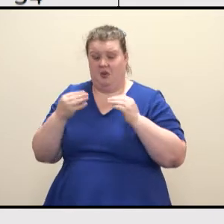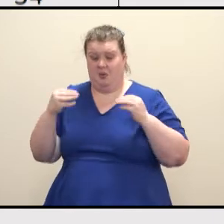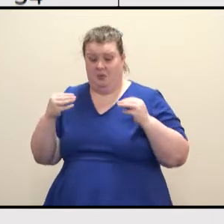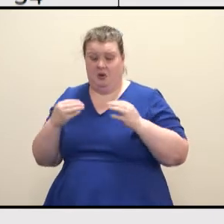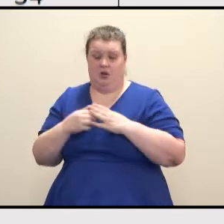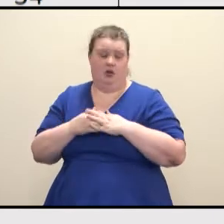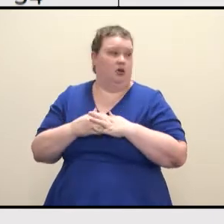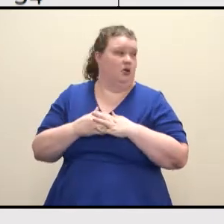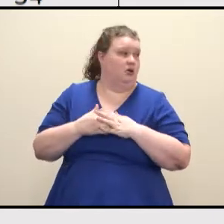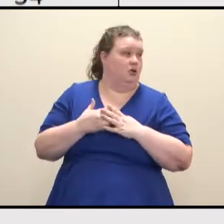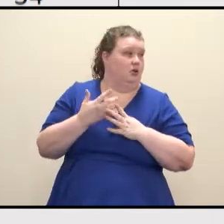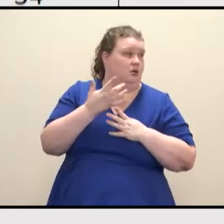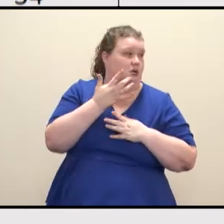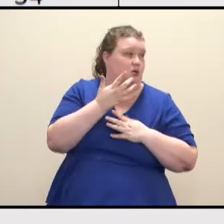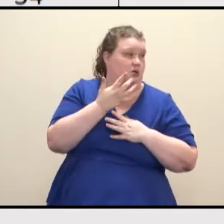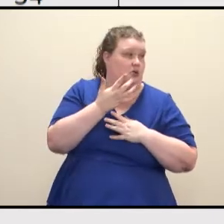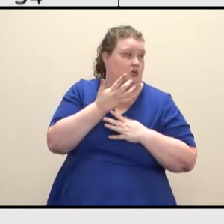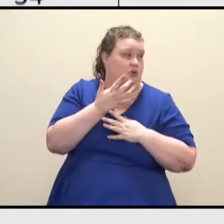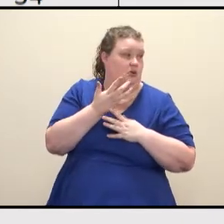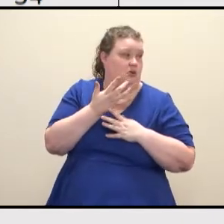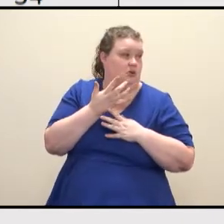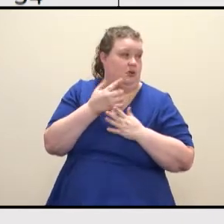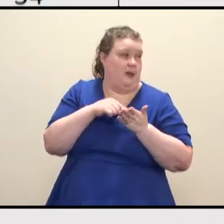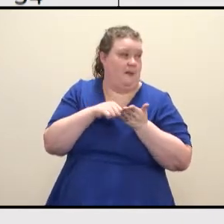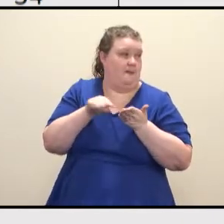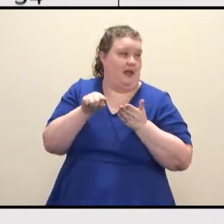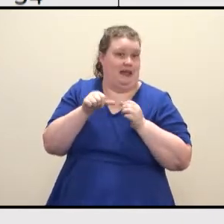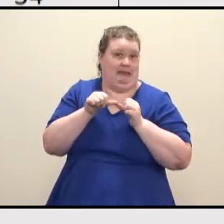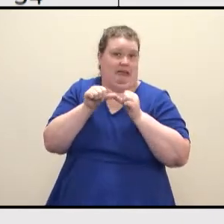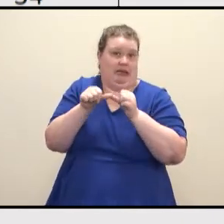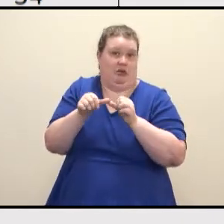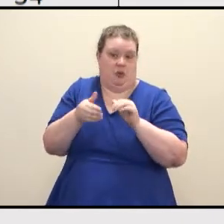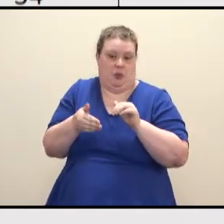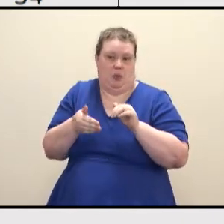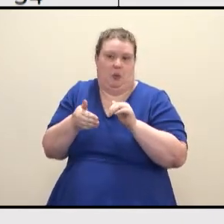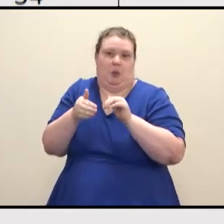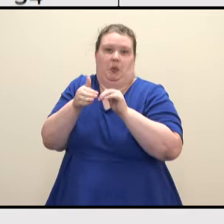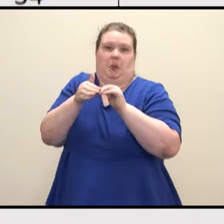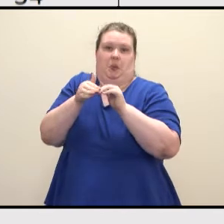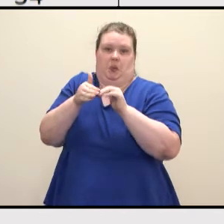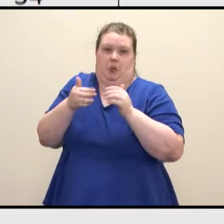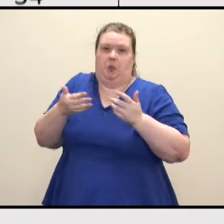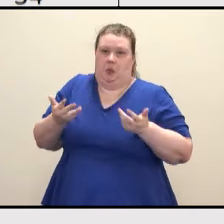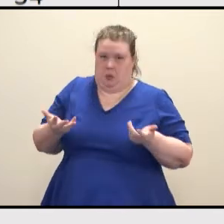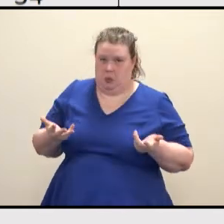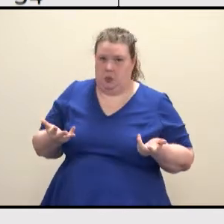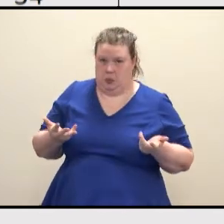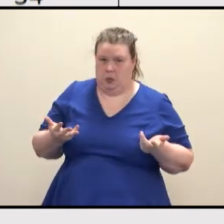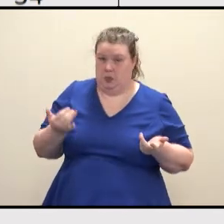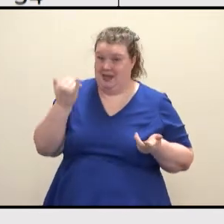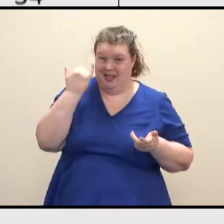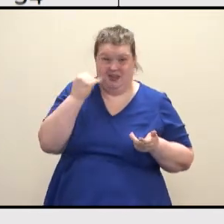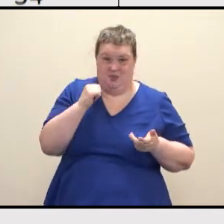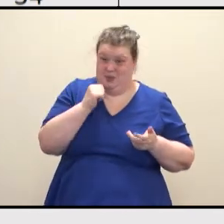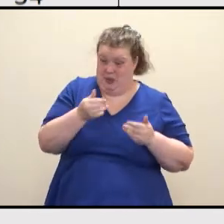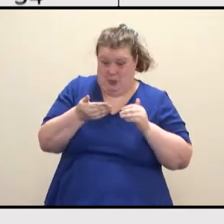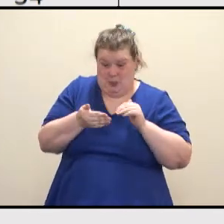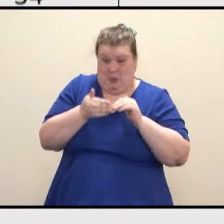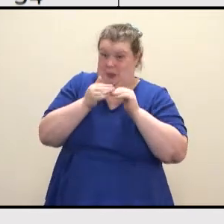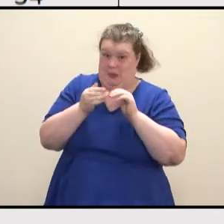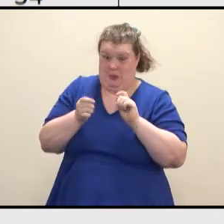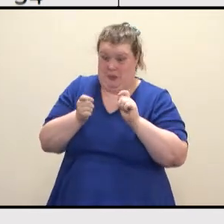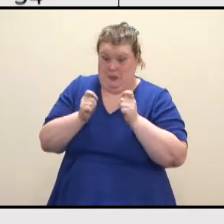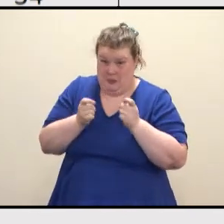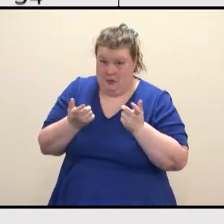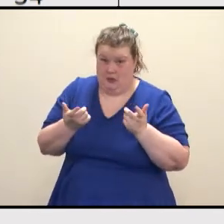but we would like, your pay to, again, continue to move along. And so if we don't give a little bit of increase or make adjustments